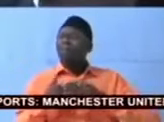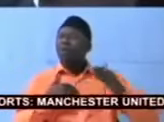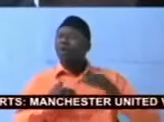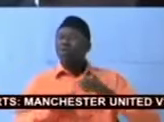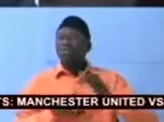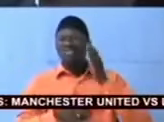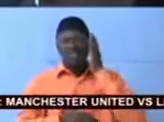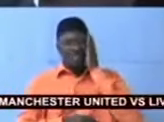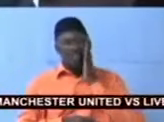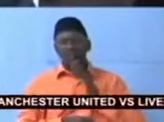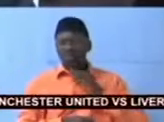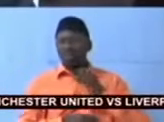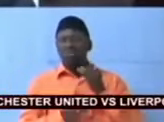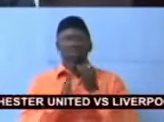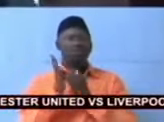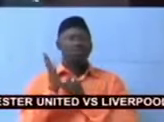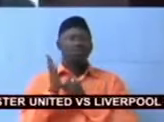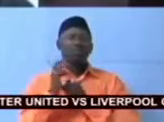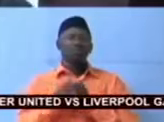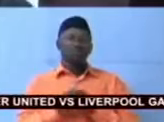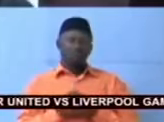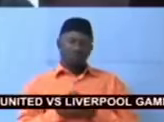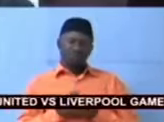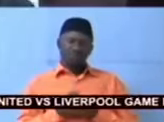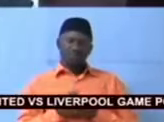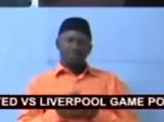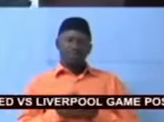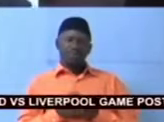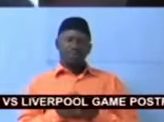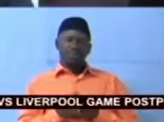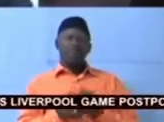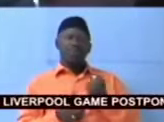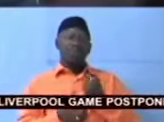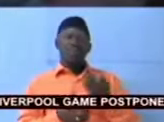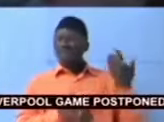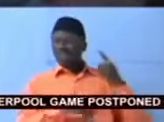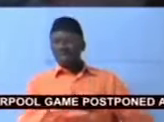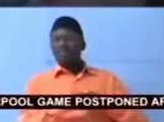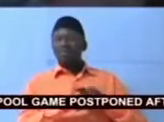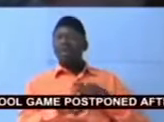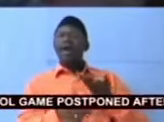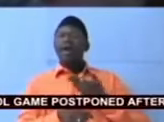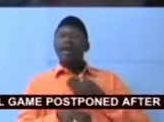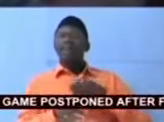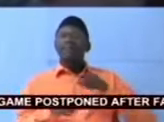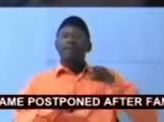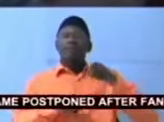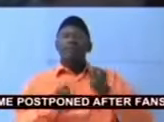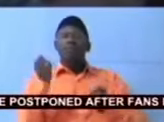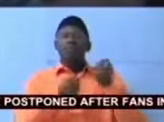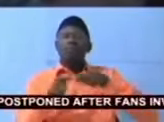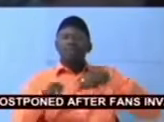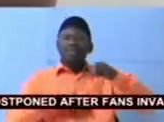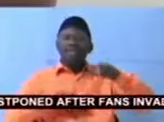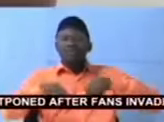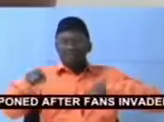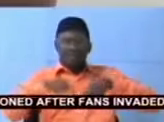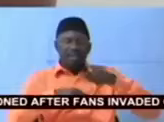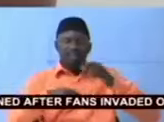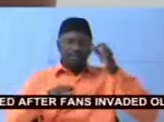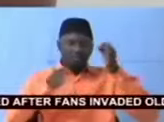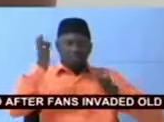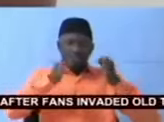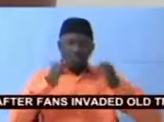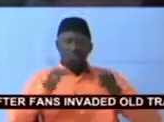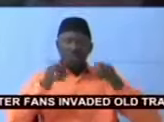such there was a traffic court at the KMC. Ndax ci jamono bobu sa amna traffic court bo xamné mu ngi law ci KMC.